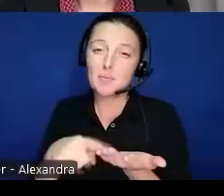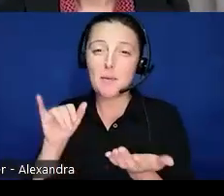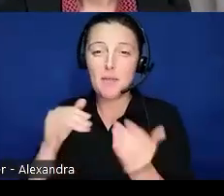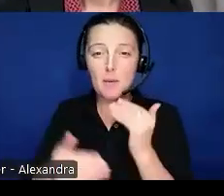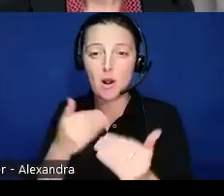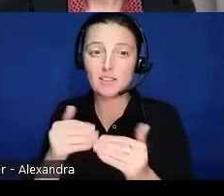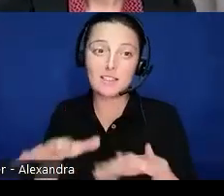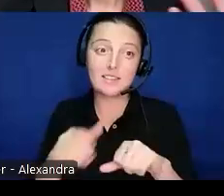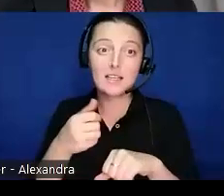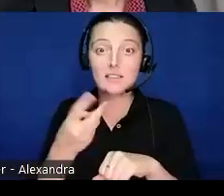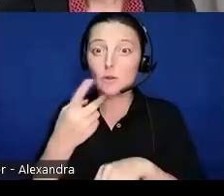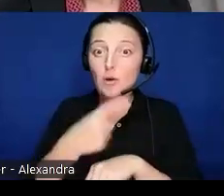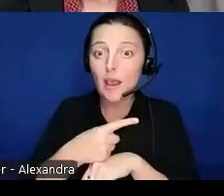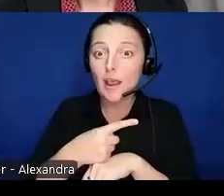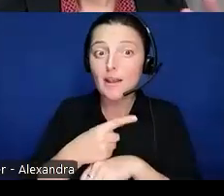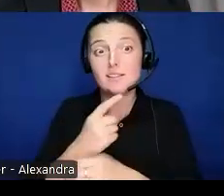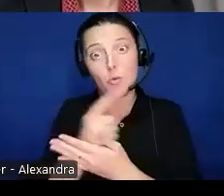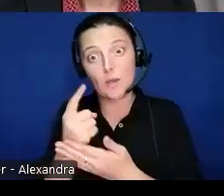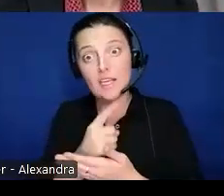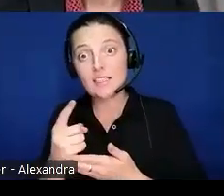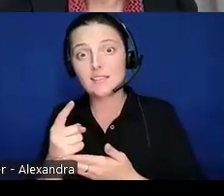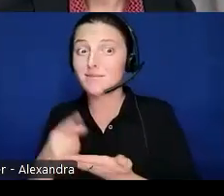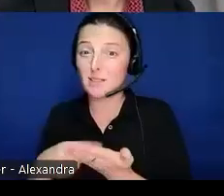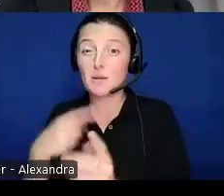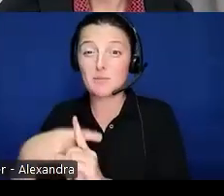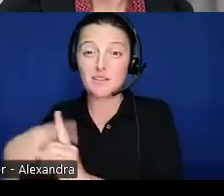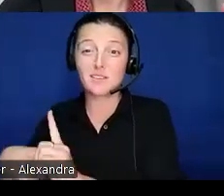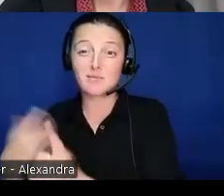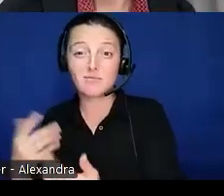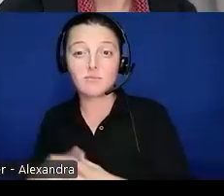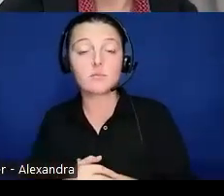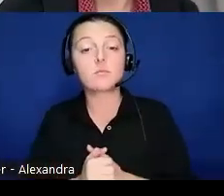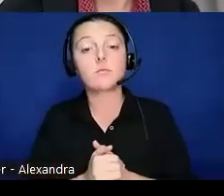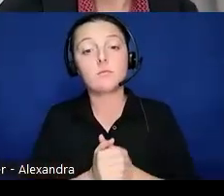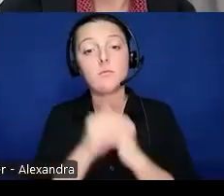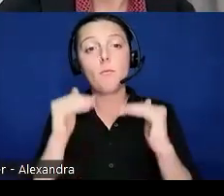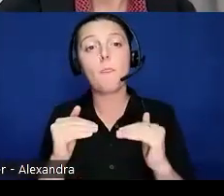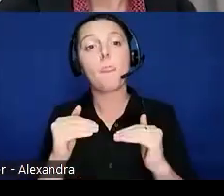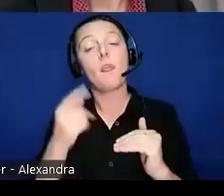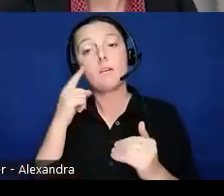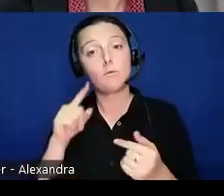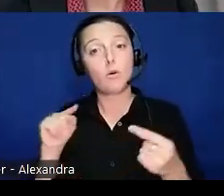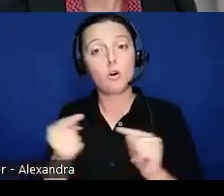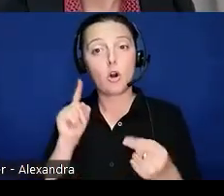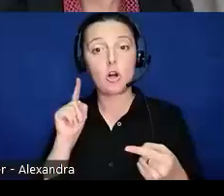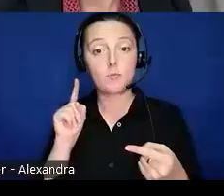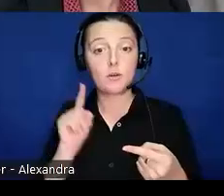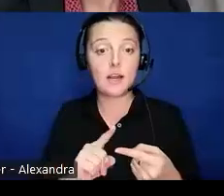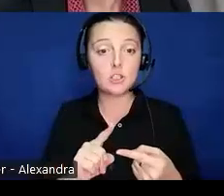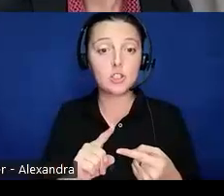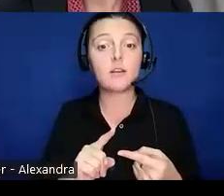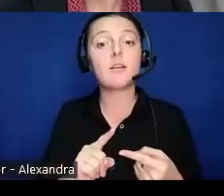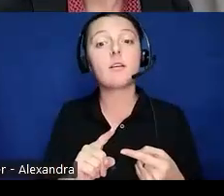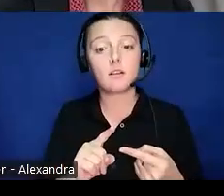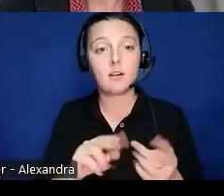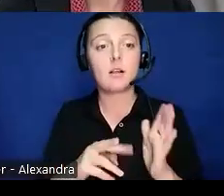months. And then harm reduction in the addiction sense, and we're passing out supplies such as clean needles to reduce the chances of